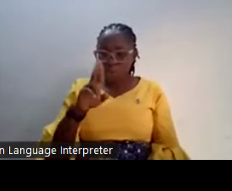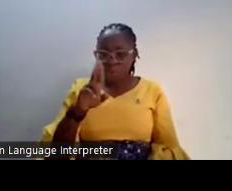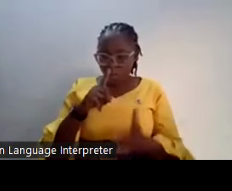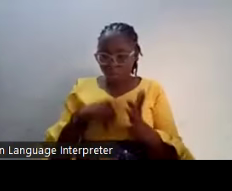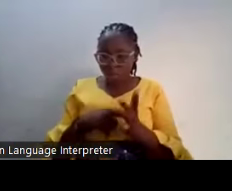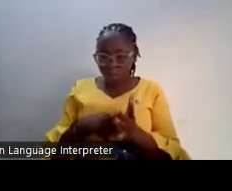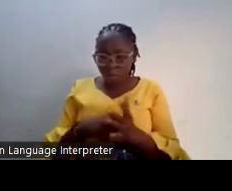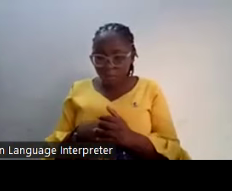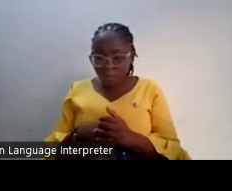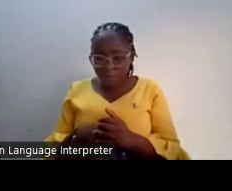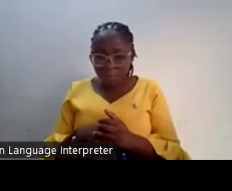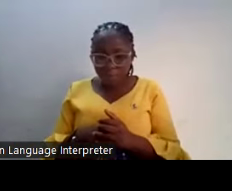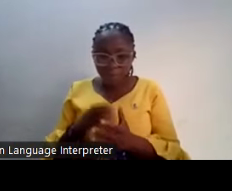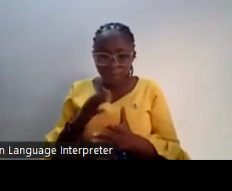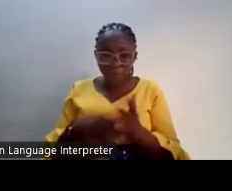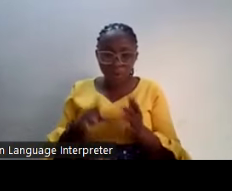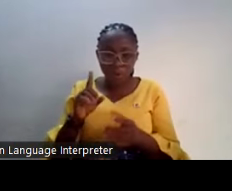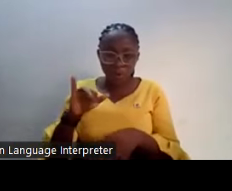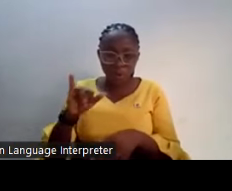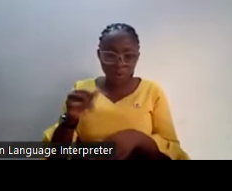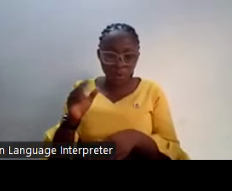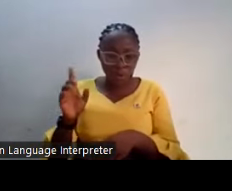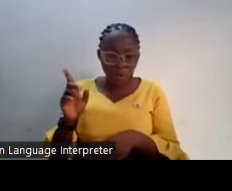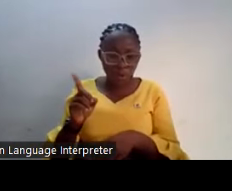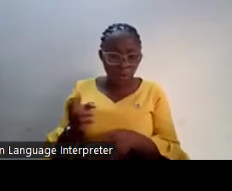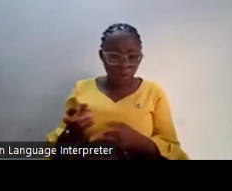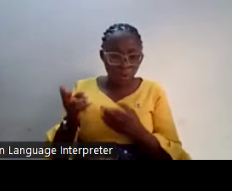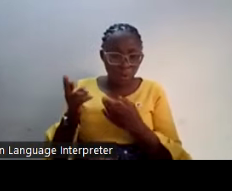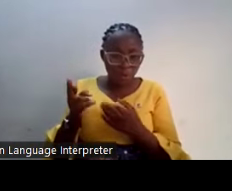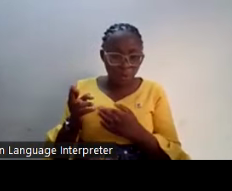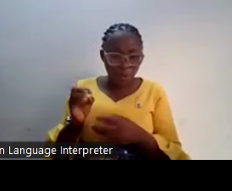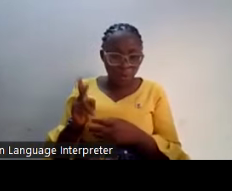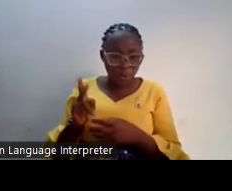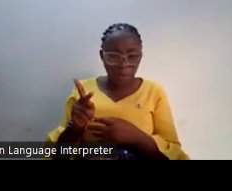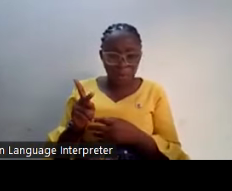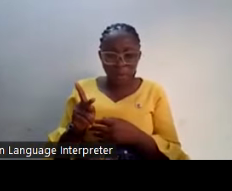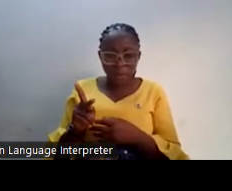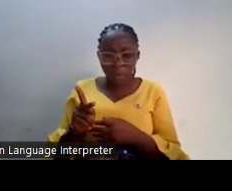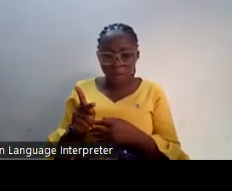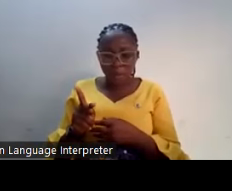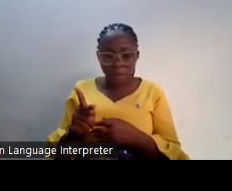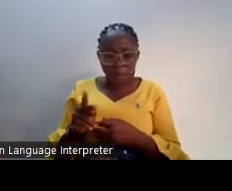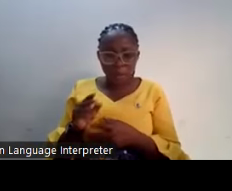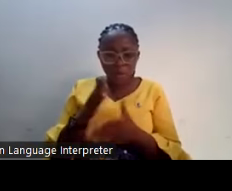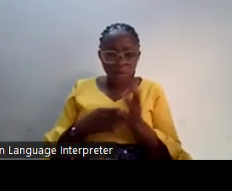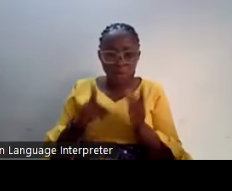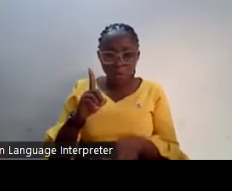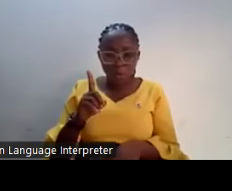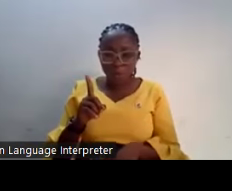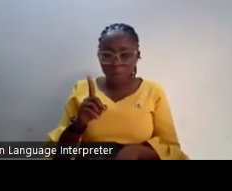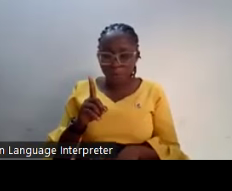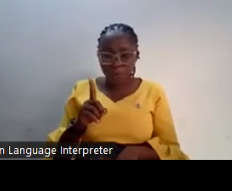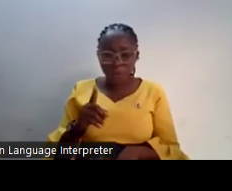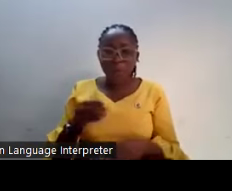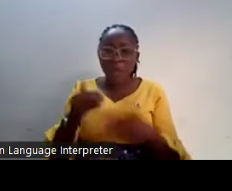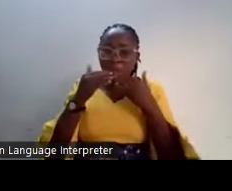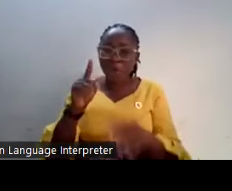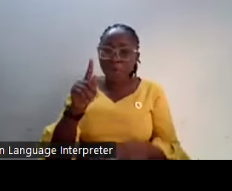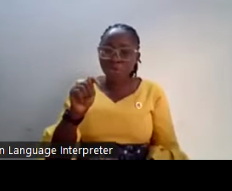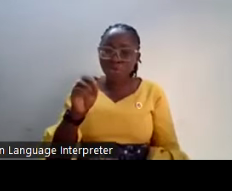or someone just waiting who will bell the cat. Okay, there you. Somebody to. Yeah, Tolulope did. Thank you. Thank you, Tilla.